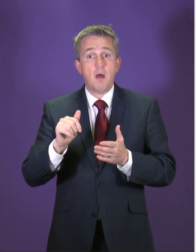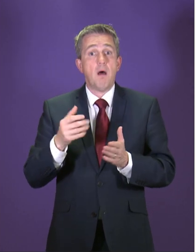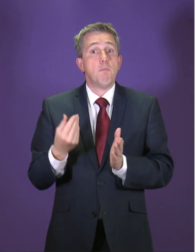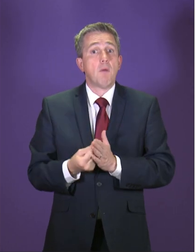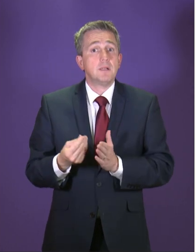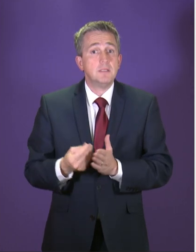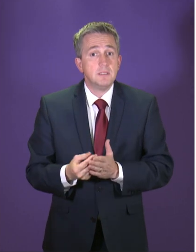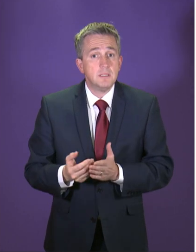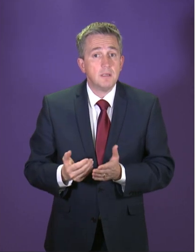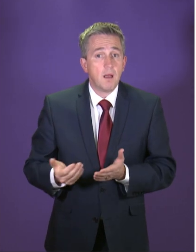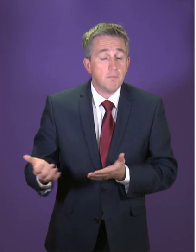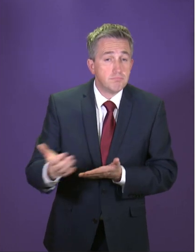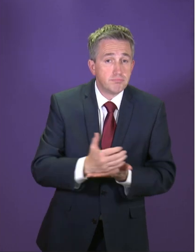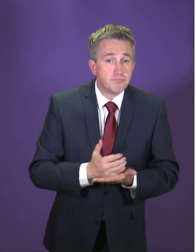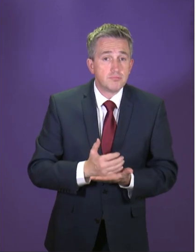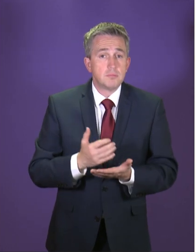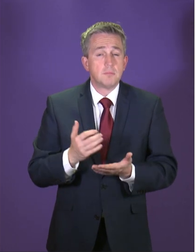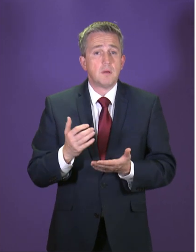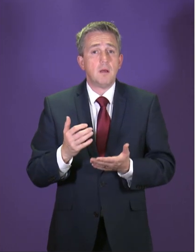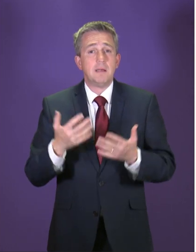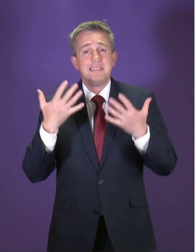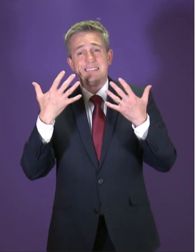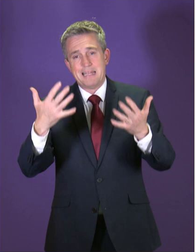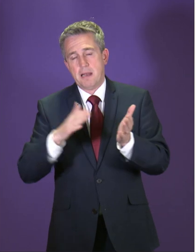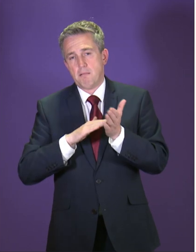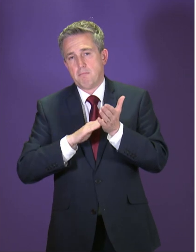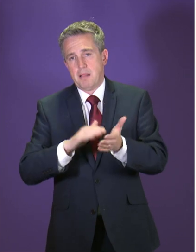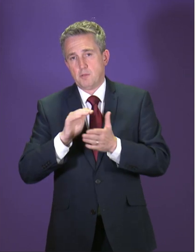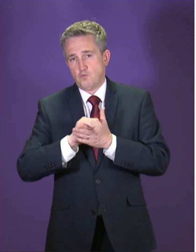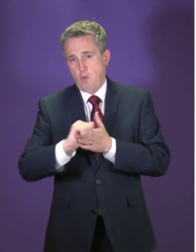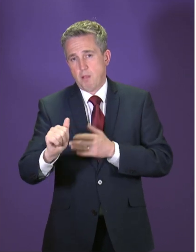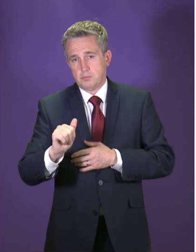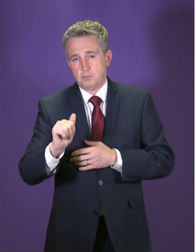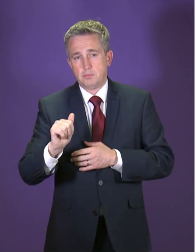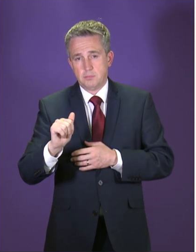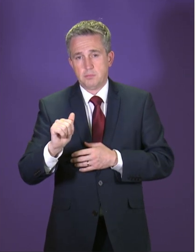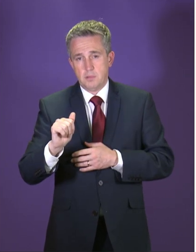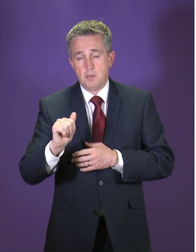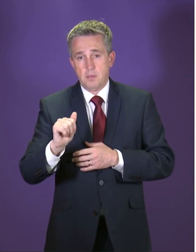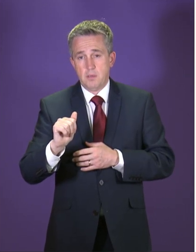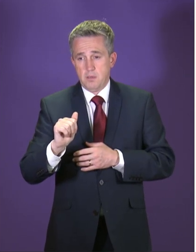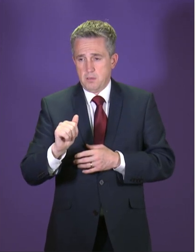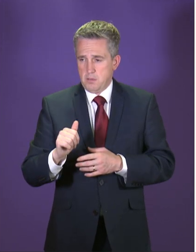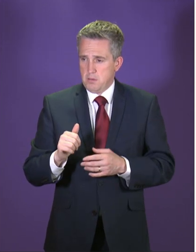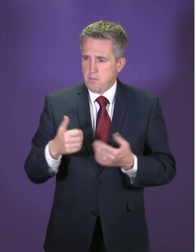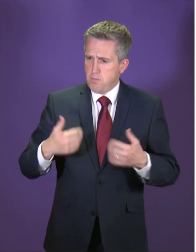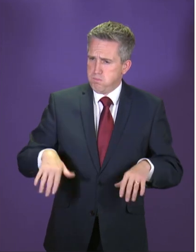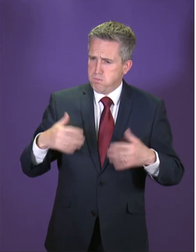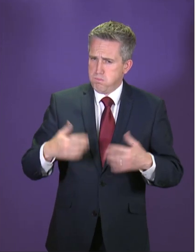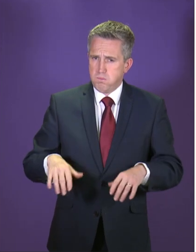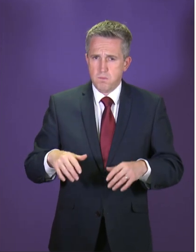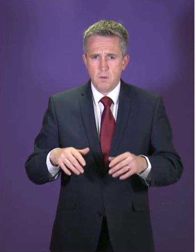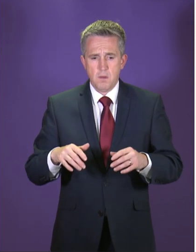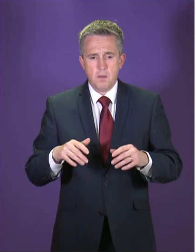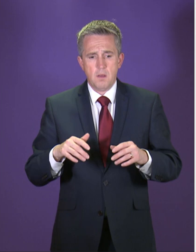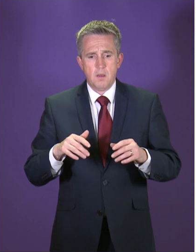generated an impact of $10 million in the city alone, generating